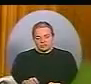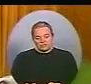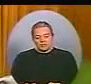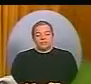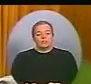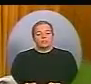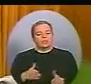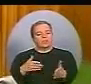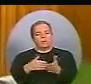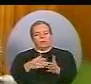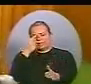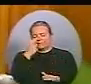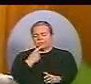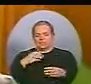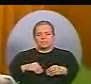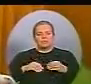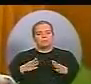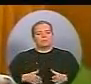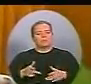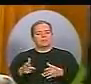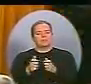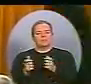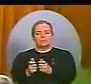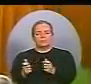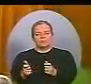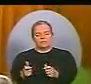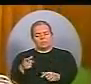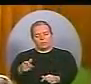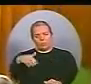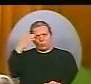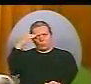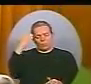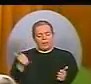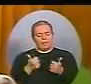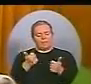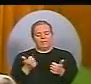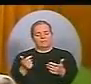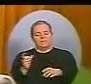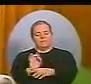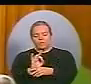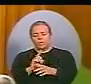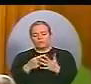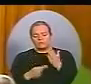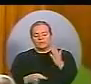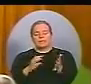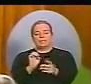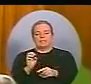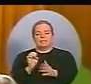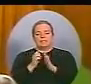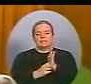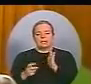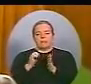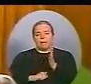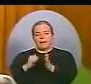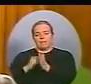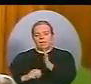Industry Minister, who's already neck-deep in ethical scandals. He has 2 ethics violations. He has 2 other investigations underway. Why is the Prime Minister